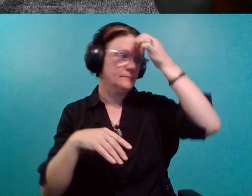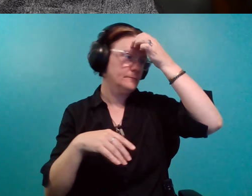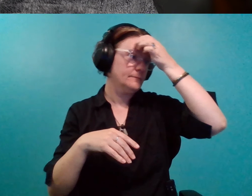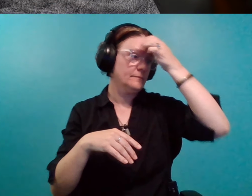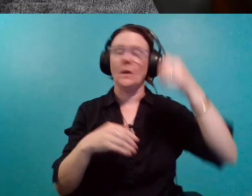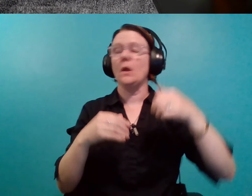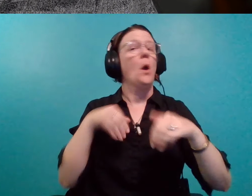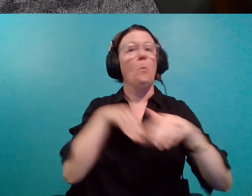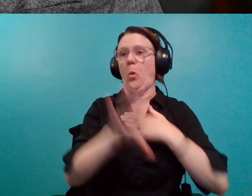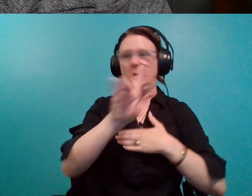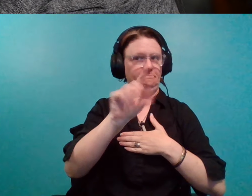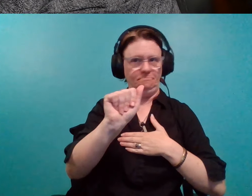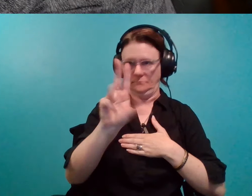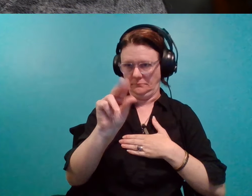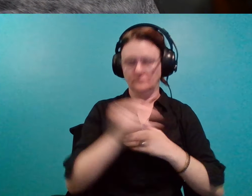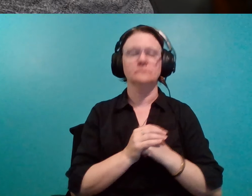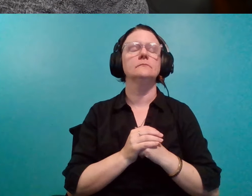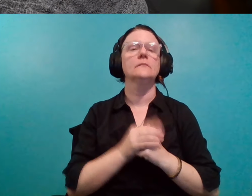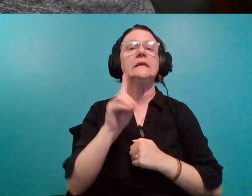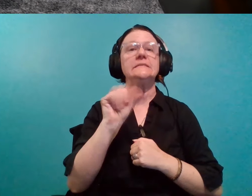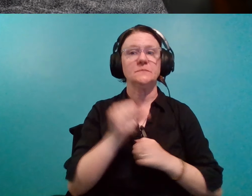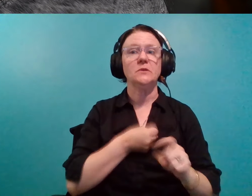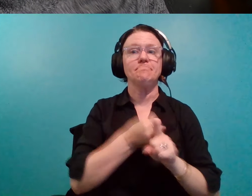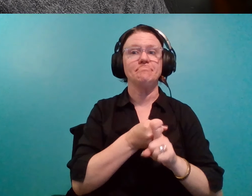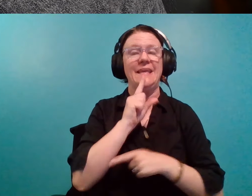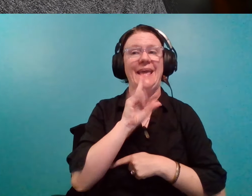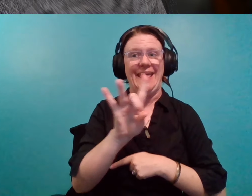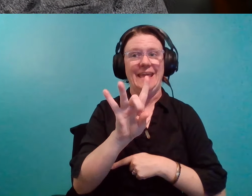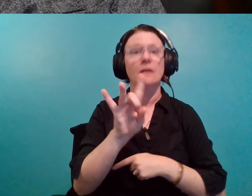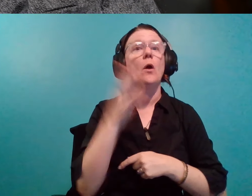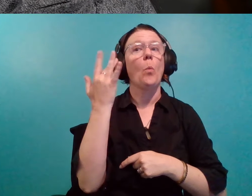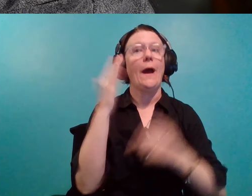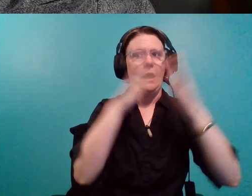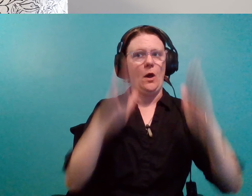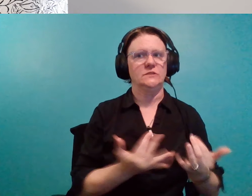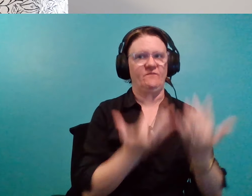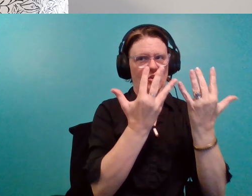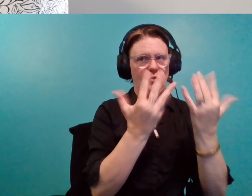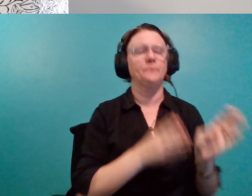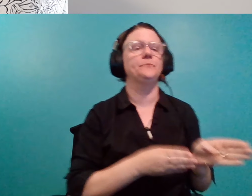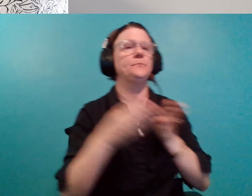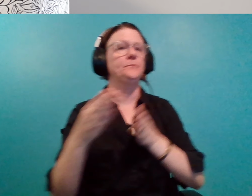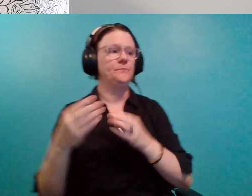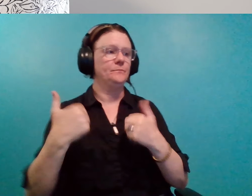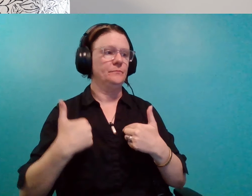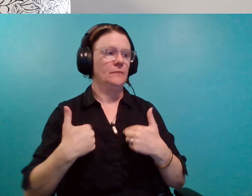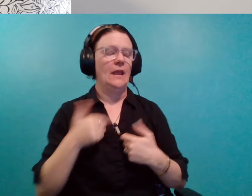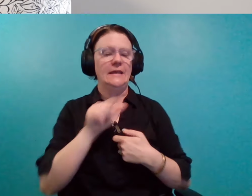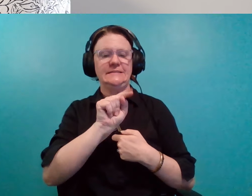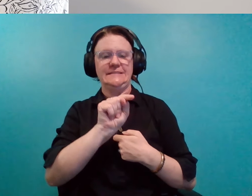I was not born with a disability. I obtained my disability when I was 8 years old in a house fire. I am